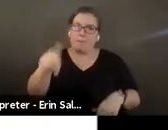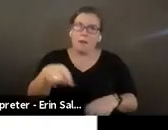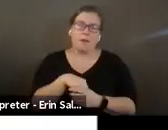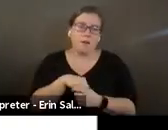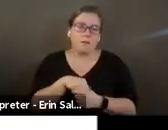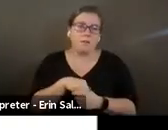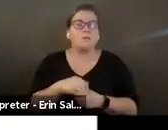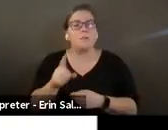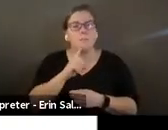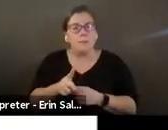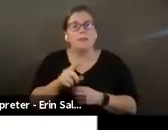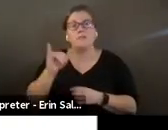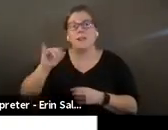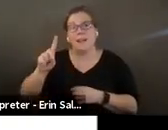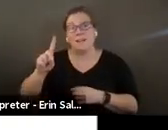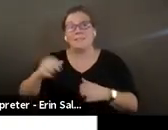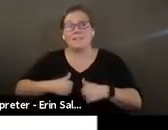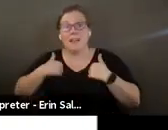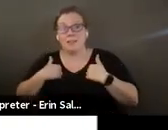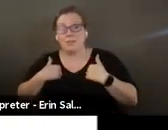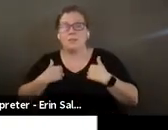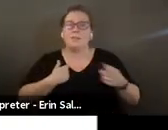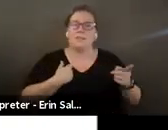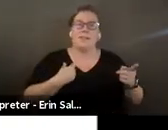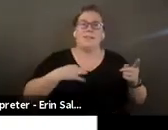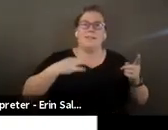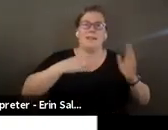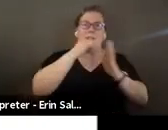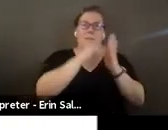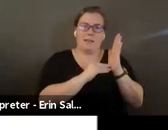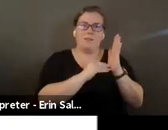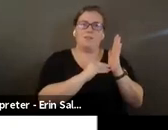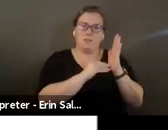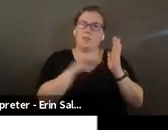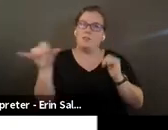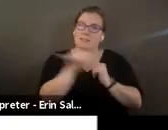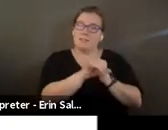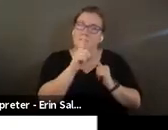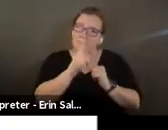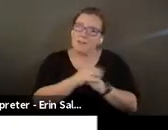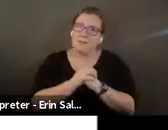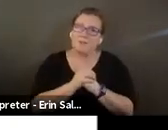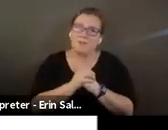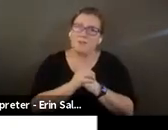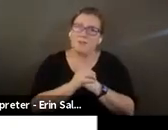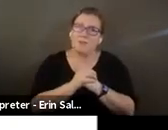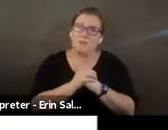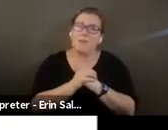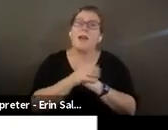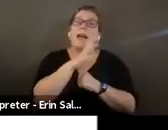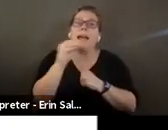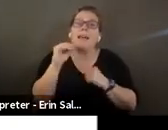address on your ID matches the address listed on your application and that it is